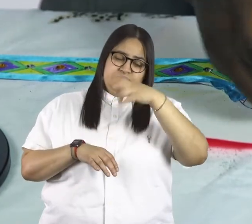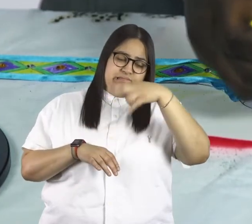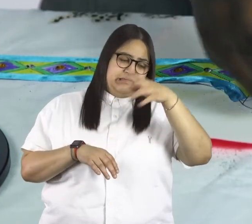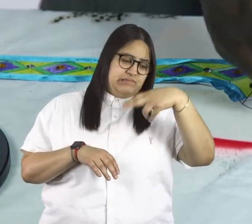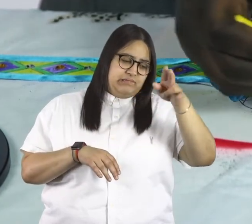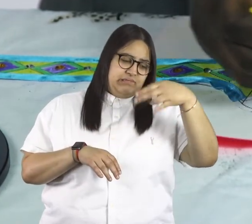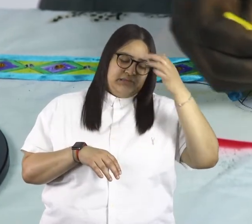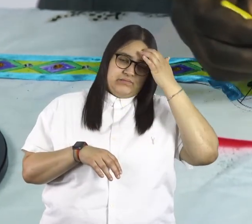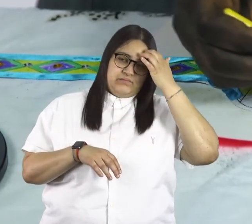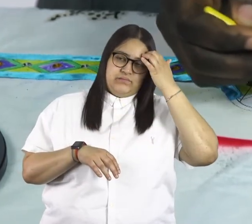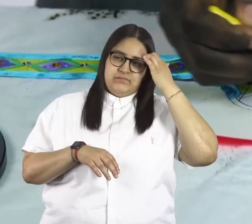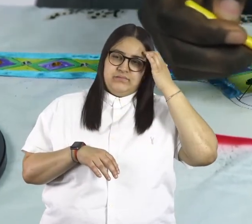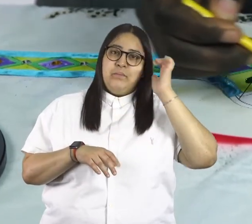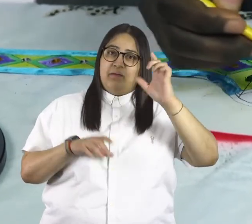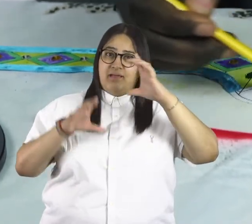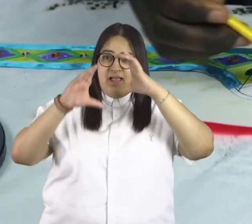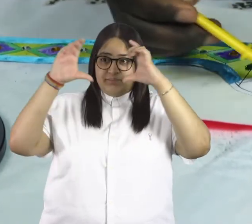all over your headpiece.